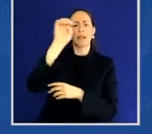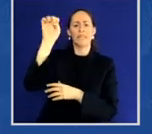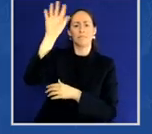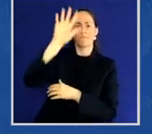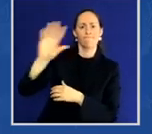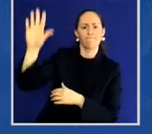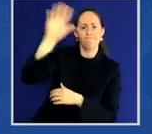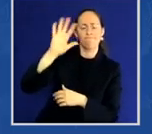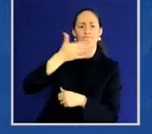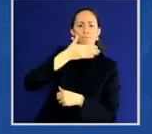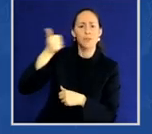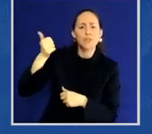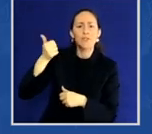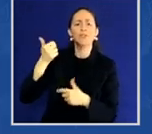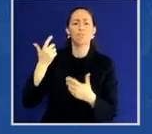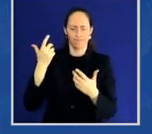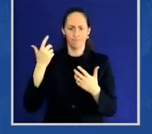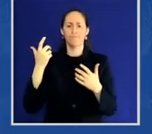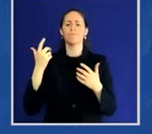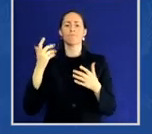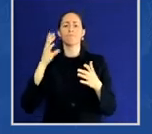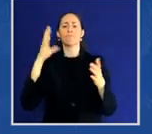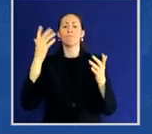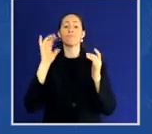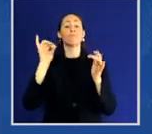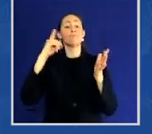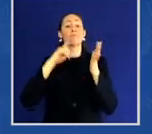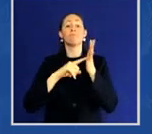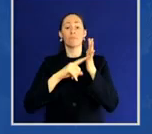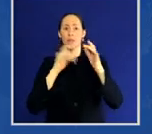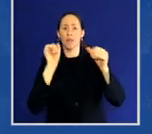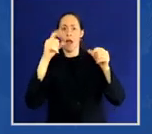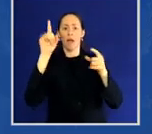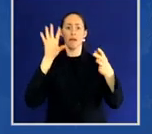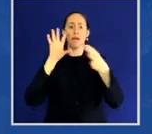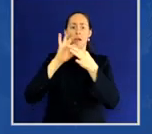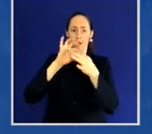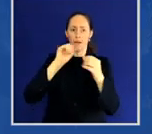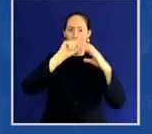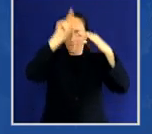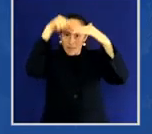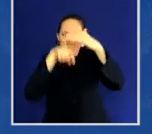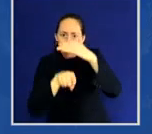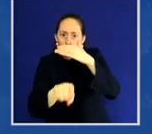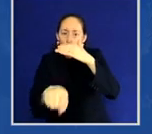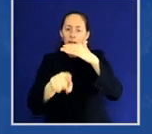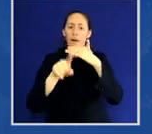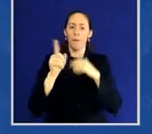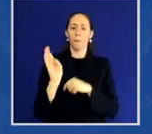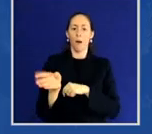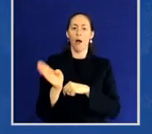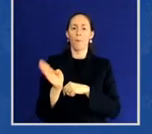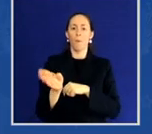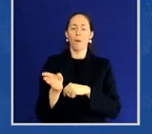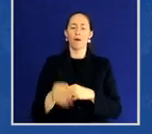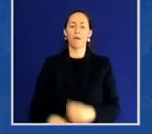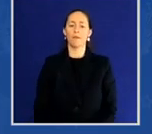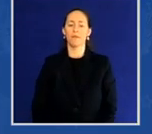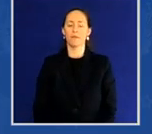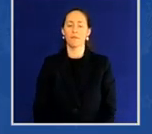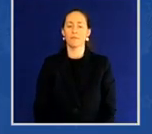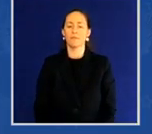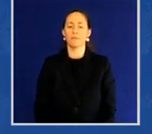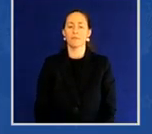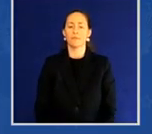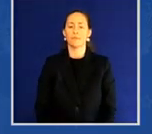rebuilding and replacement of the Baltimore and Potomac Tunnel. Planned infrastructure projects will increase track capacity, improve